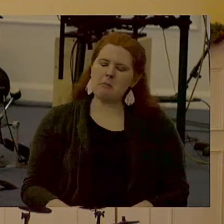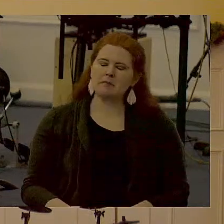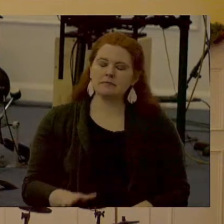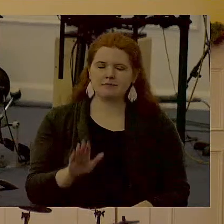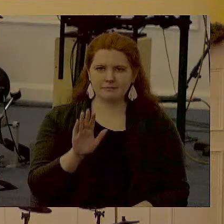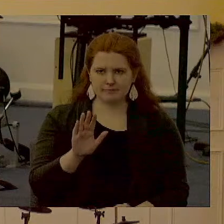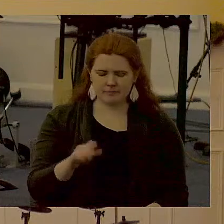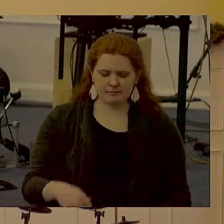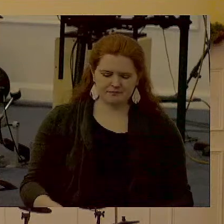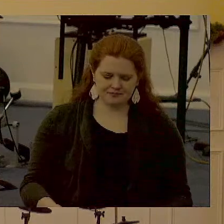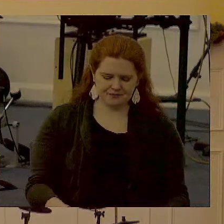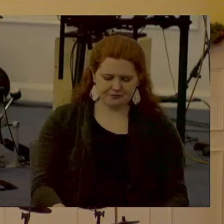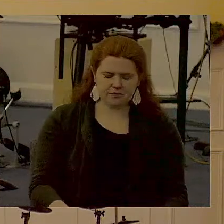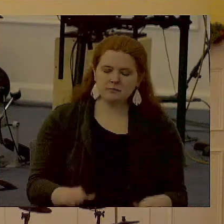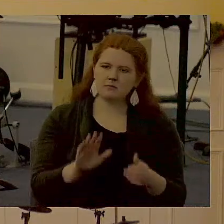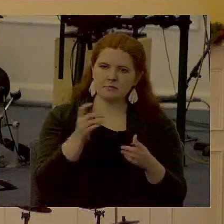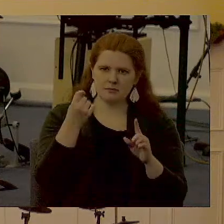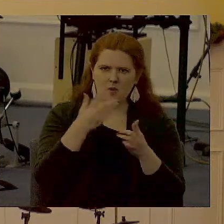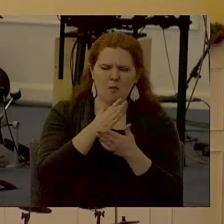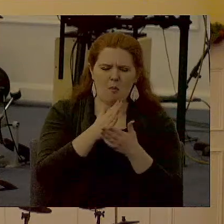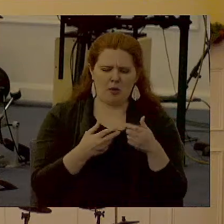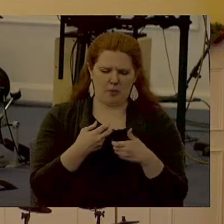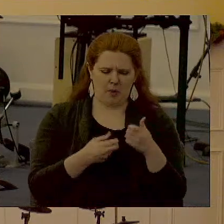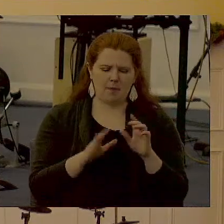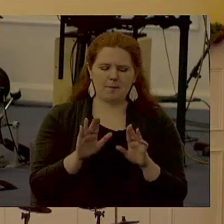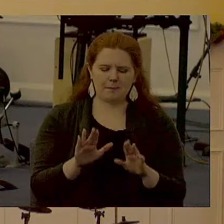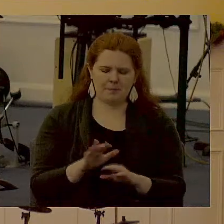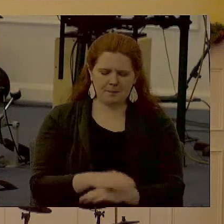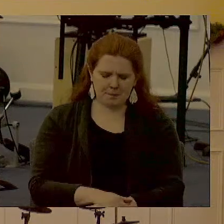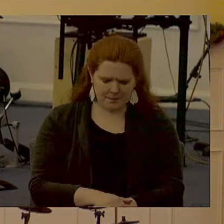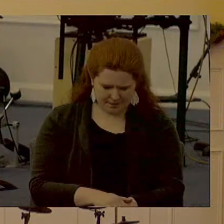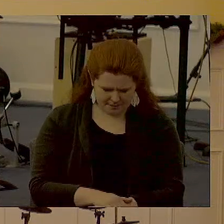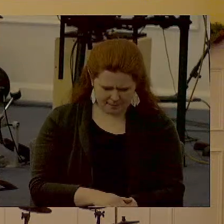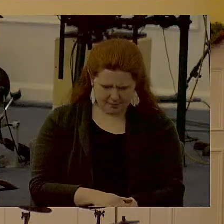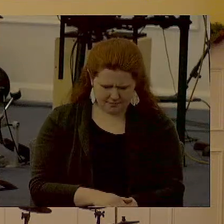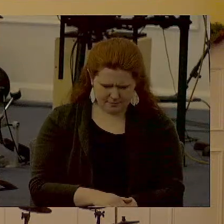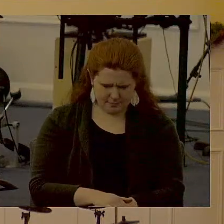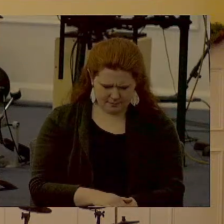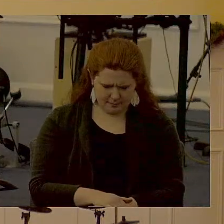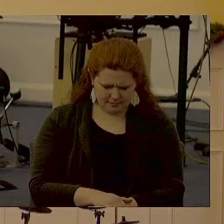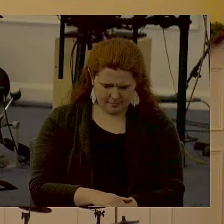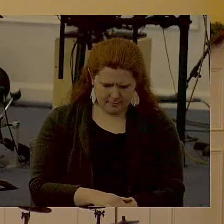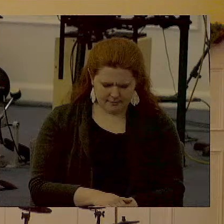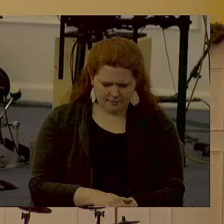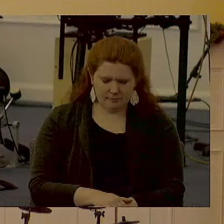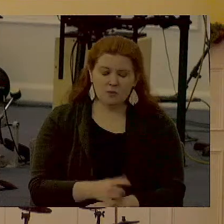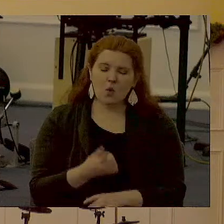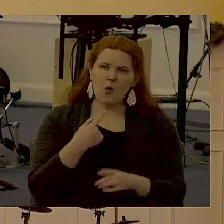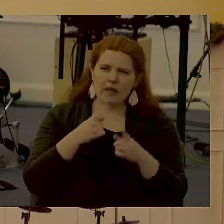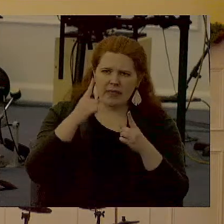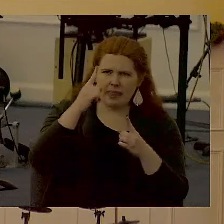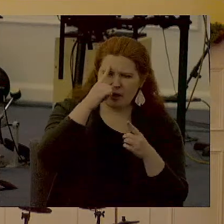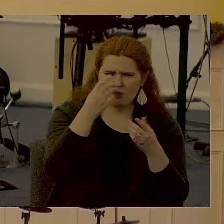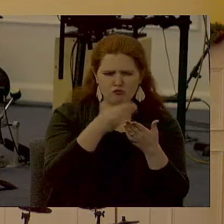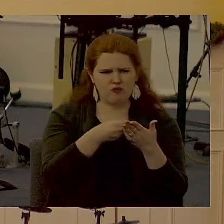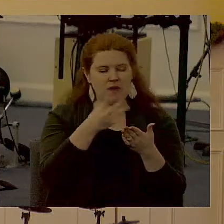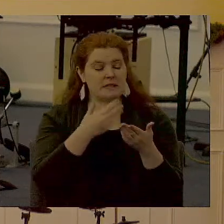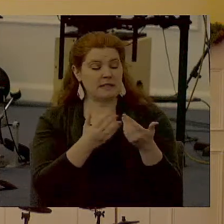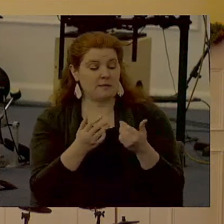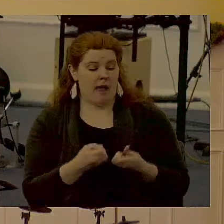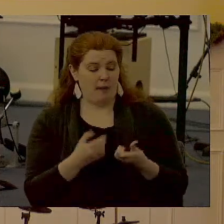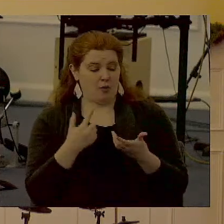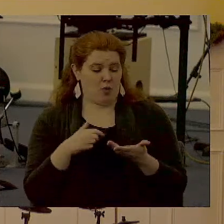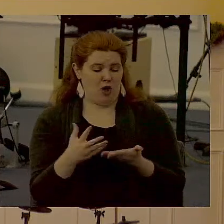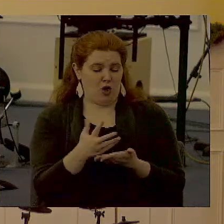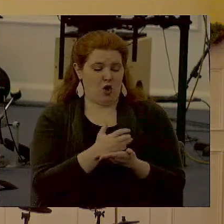Now, here's part of the problem. Most of us always think of the rich, no matter how much we actually